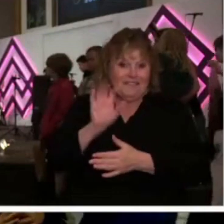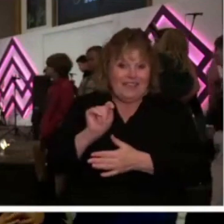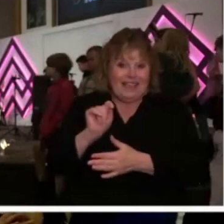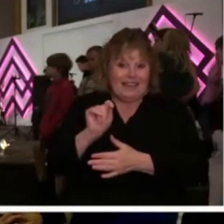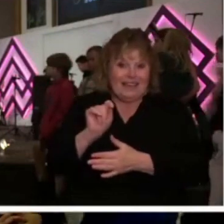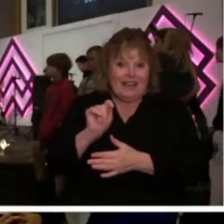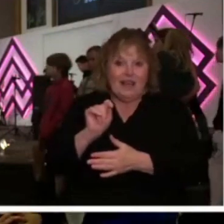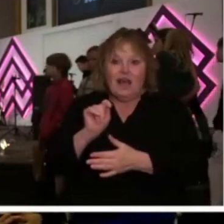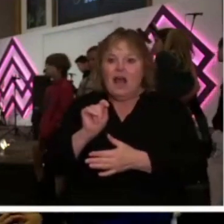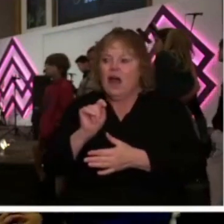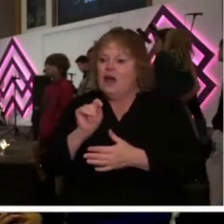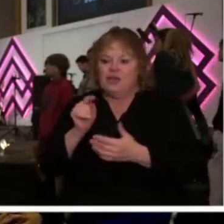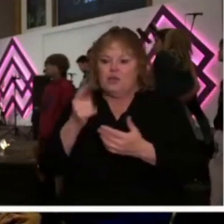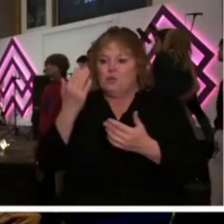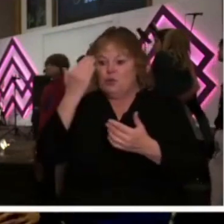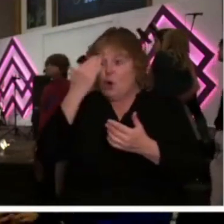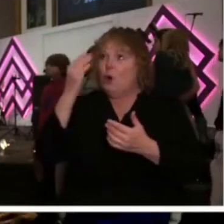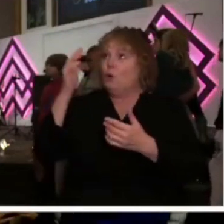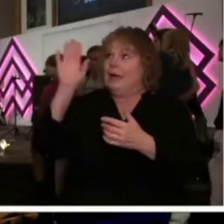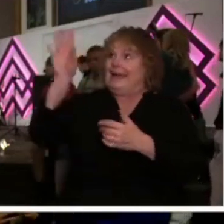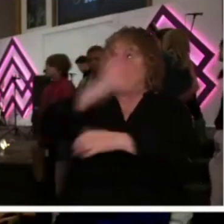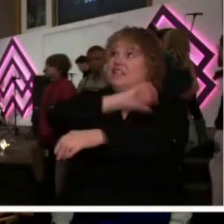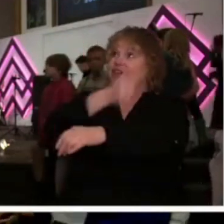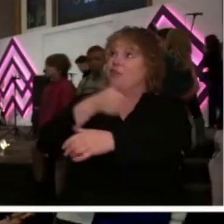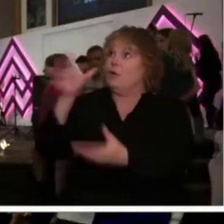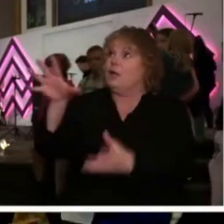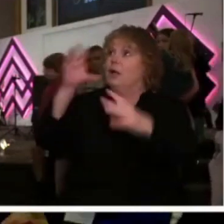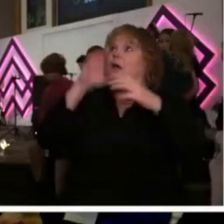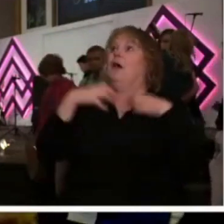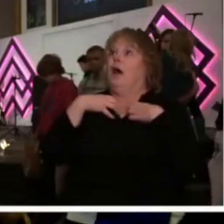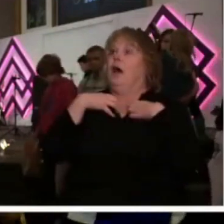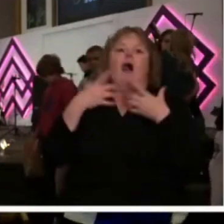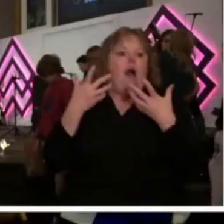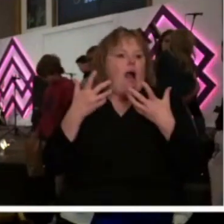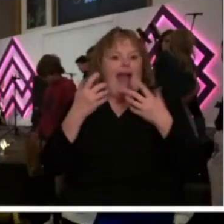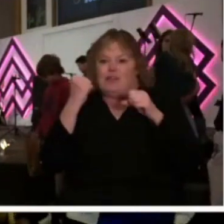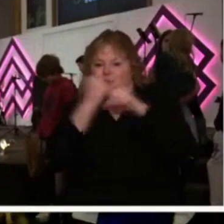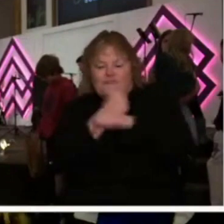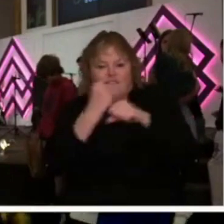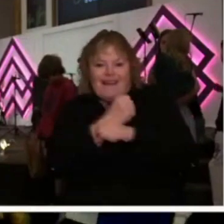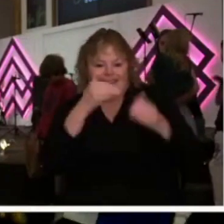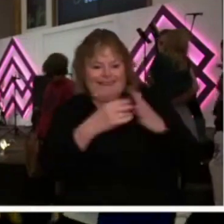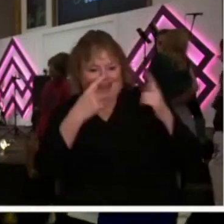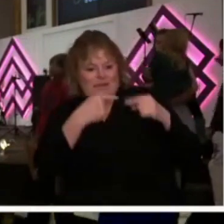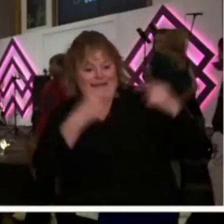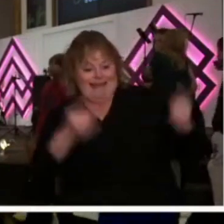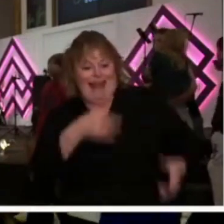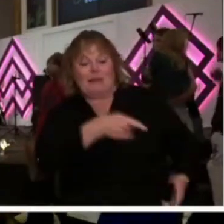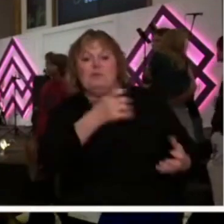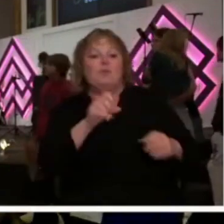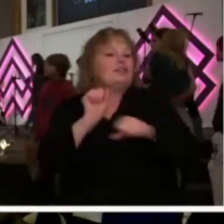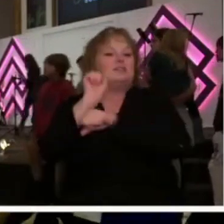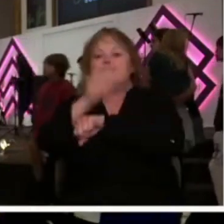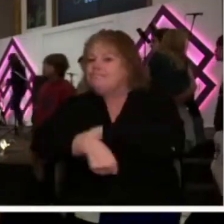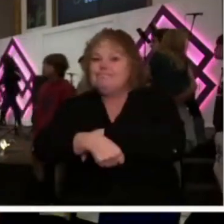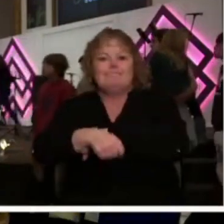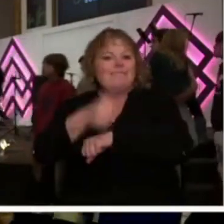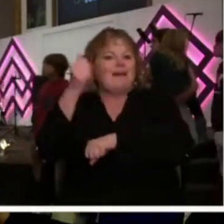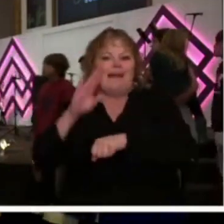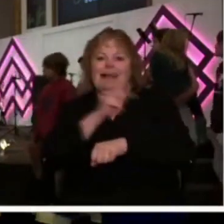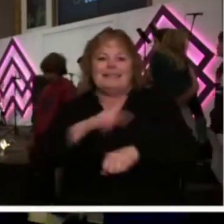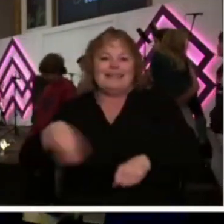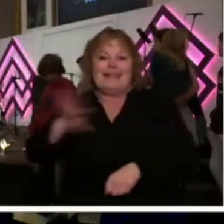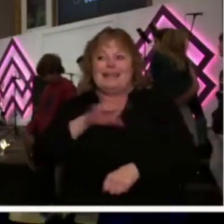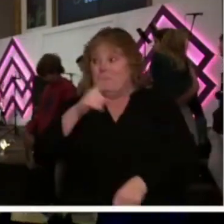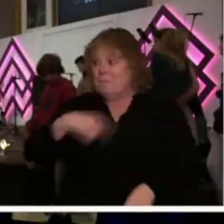how to take the authority given you. And you war in the heavenlies an enemy that wants to destroy the kingdom of God and watch it fail. But you have